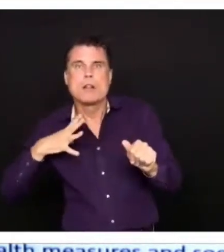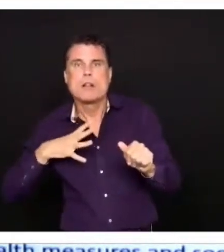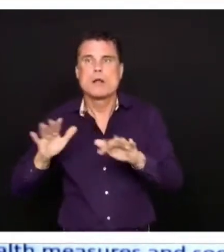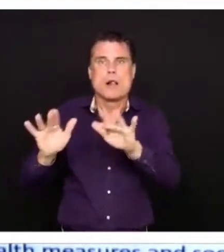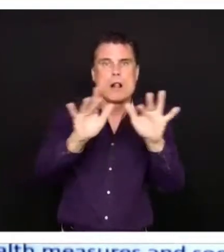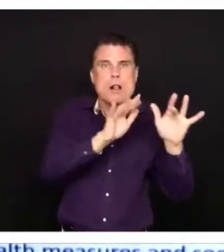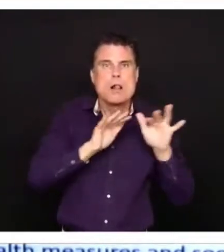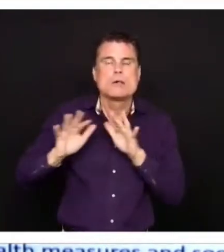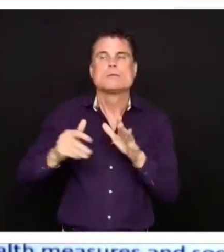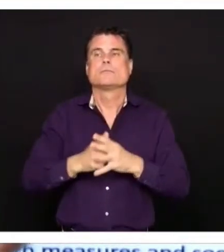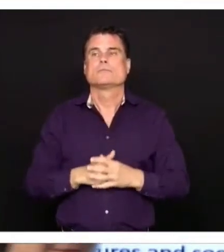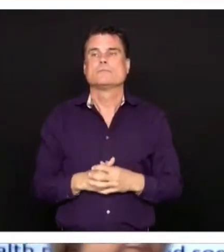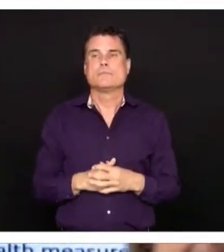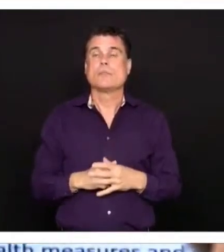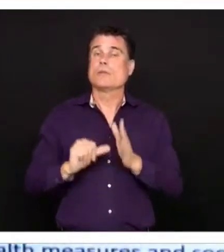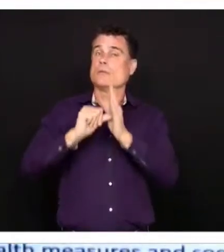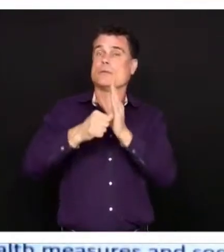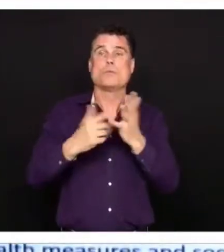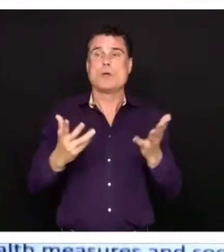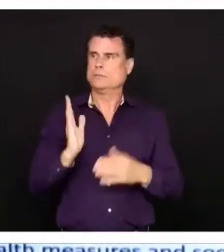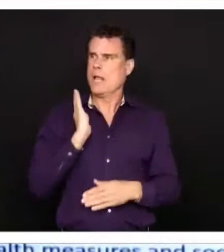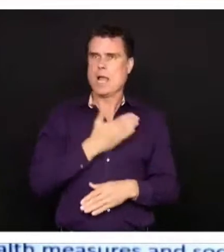Henry.